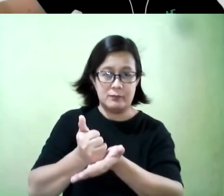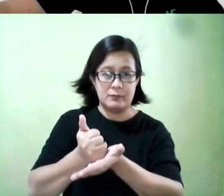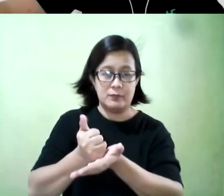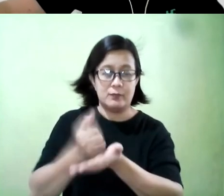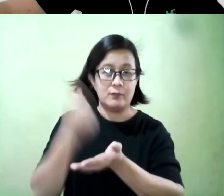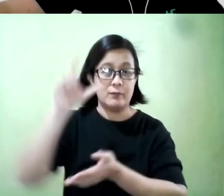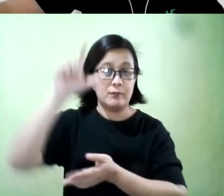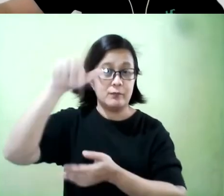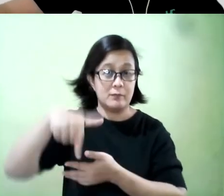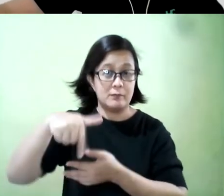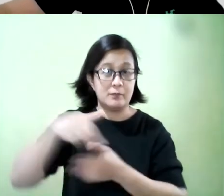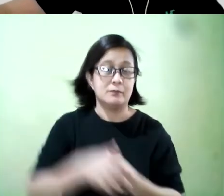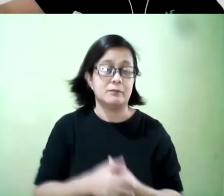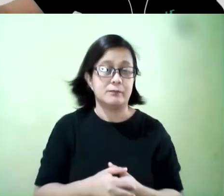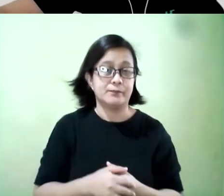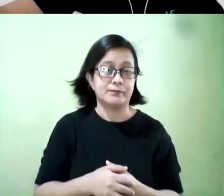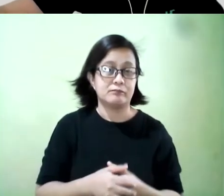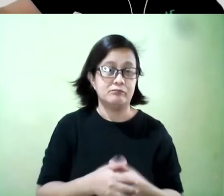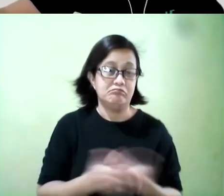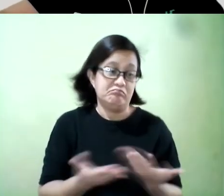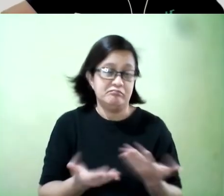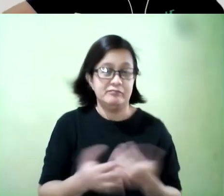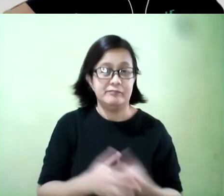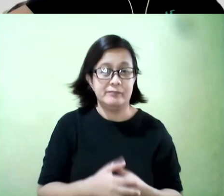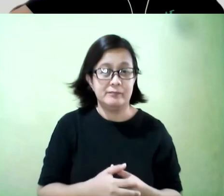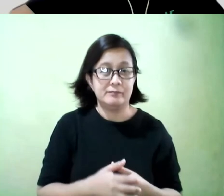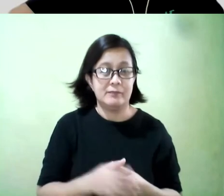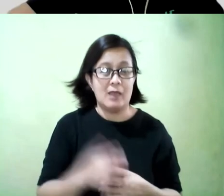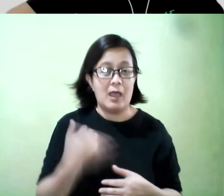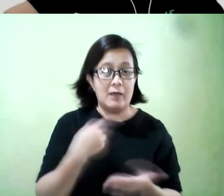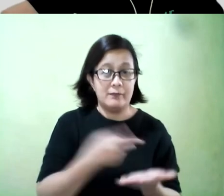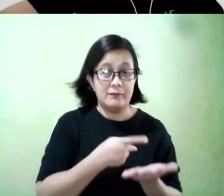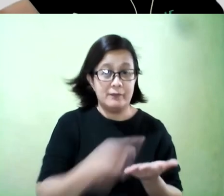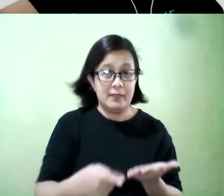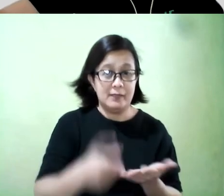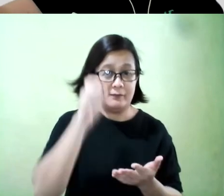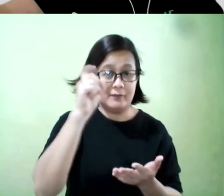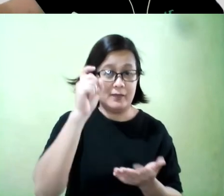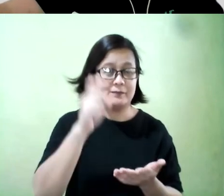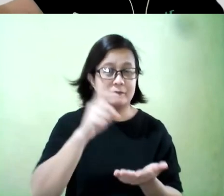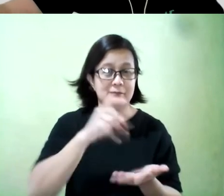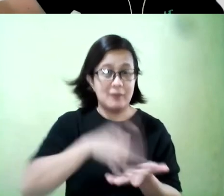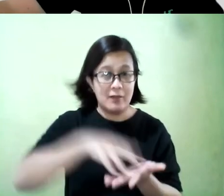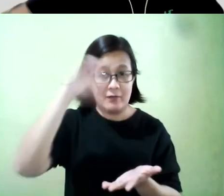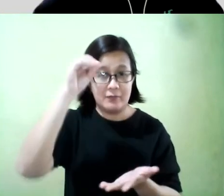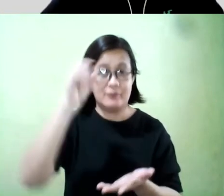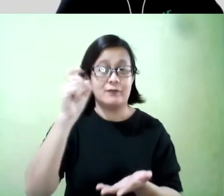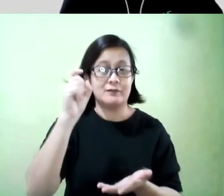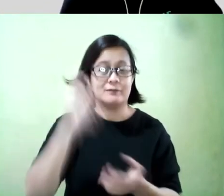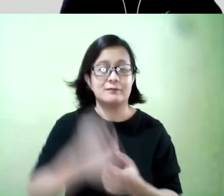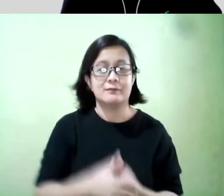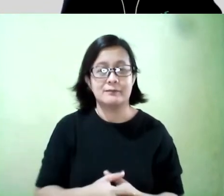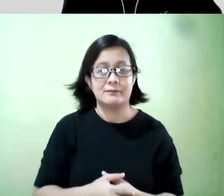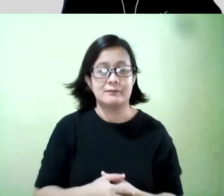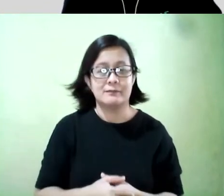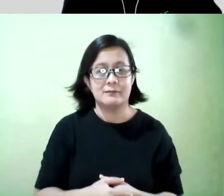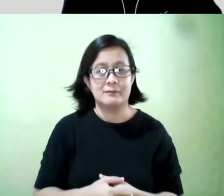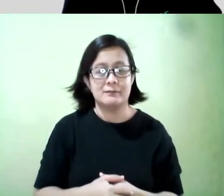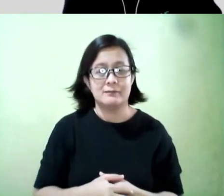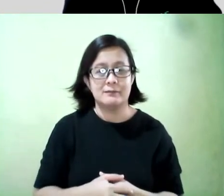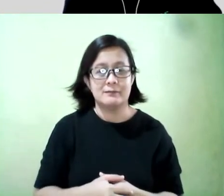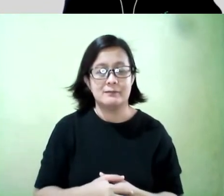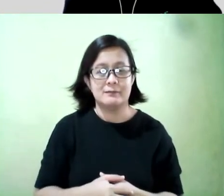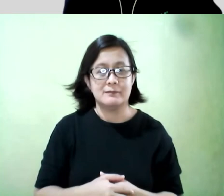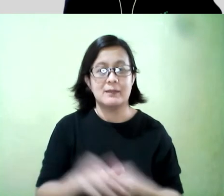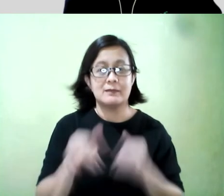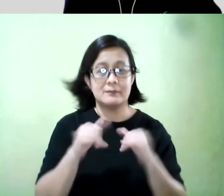So I guess ayun lang, fail fast, learn faster. Yes, to add to what Alex is